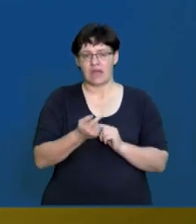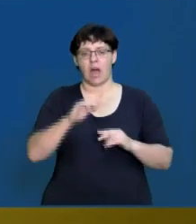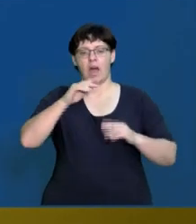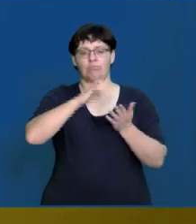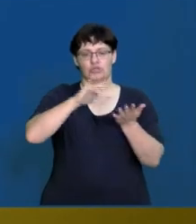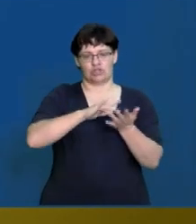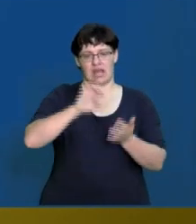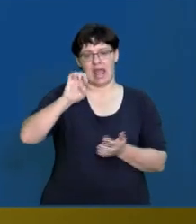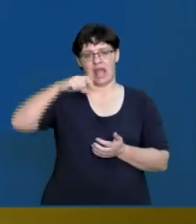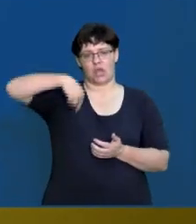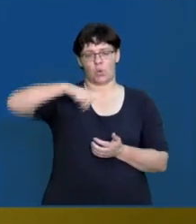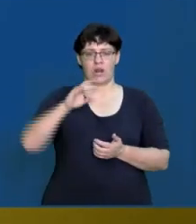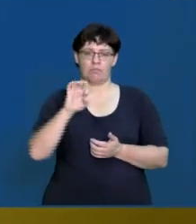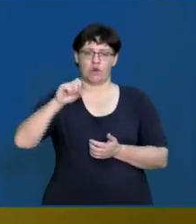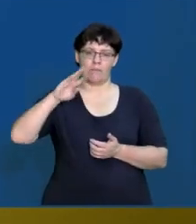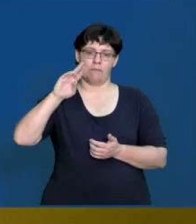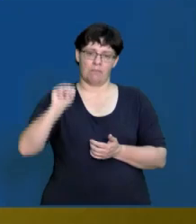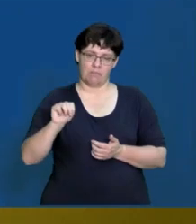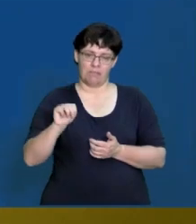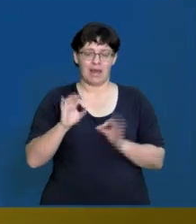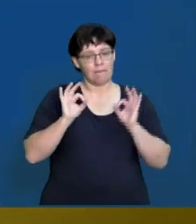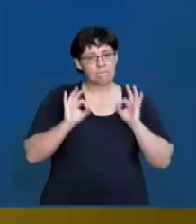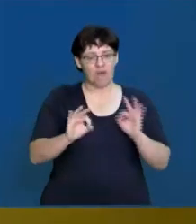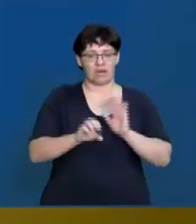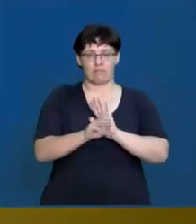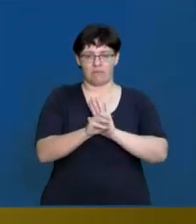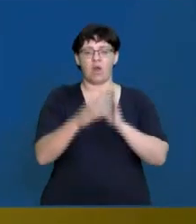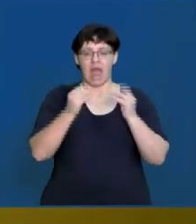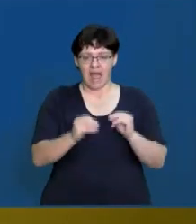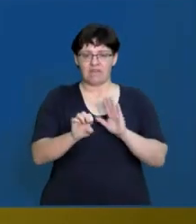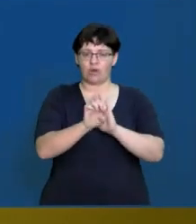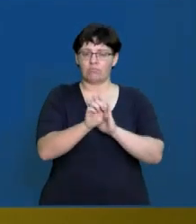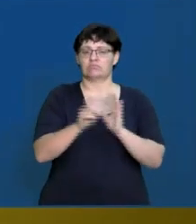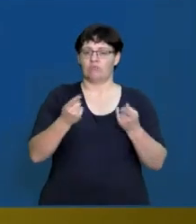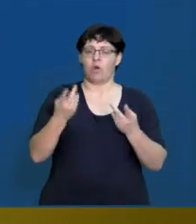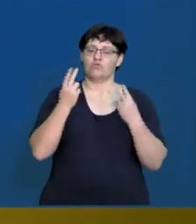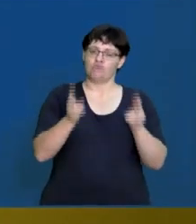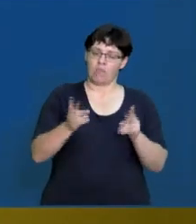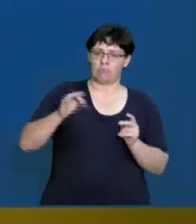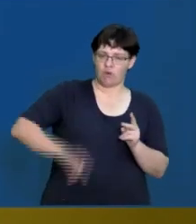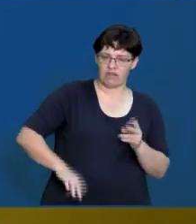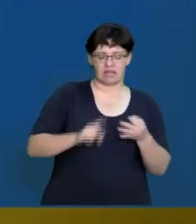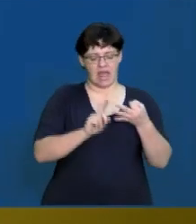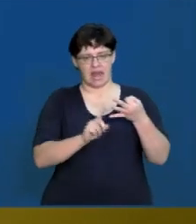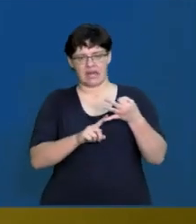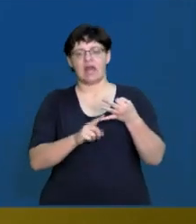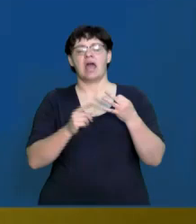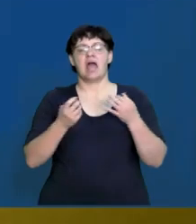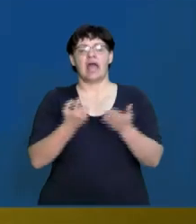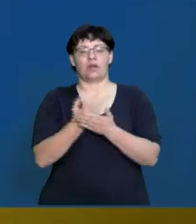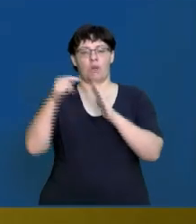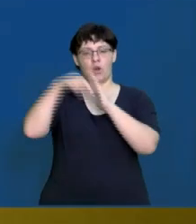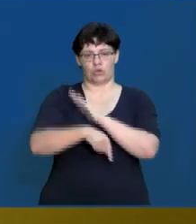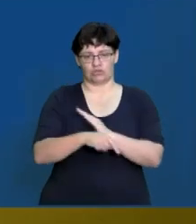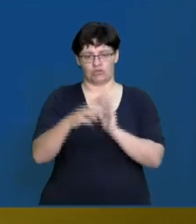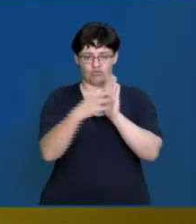positions, maybe in a perfect market, you'll have your economic profit graph, your normal profit graph, and your economic loss graph.